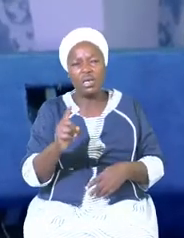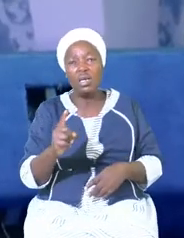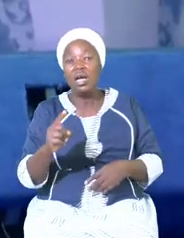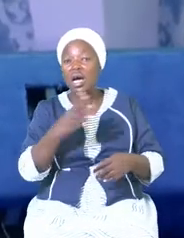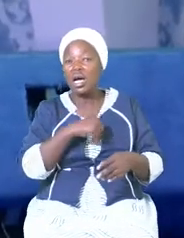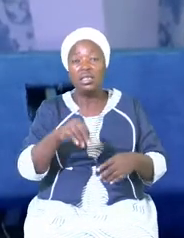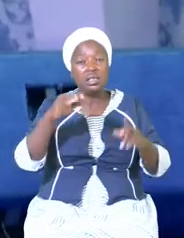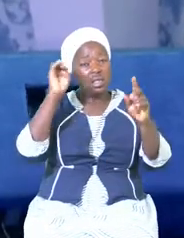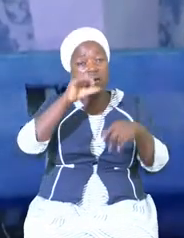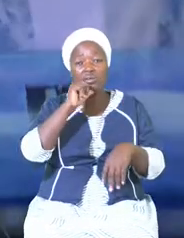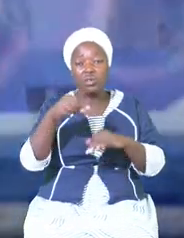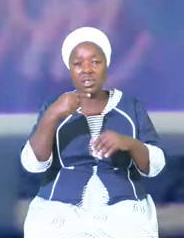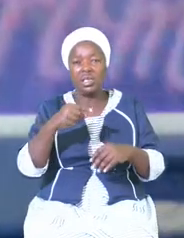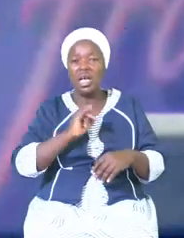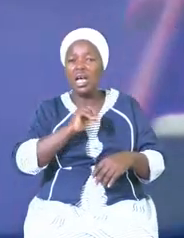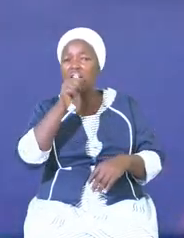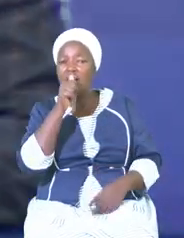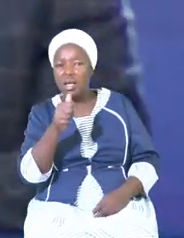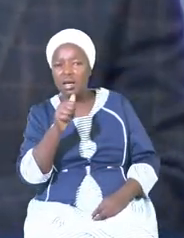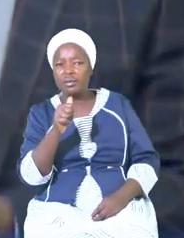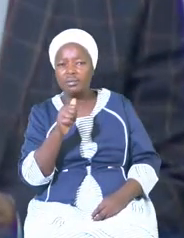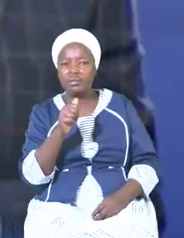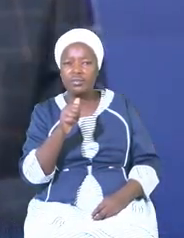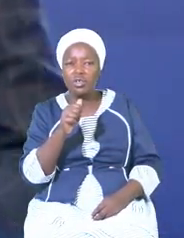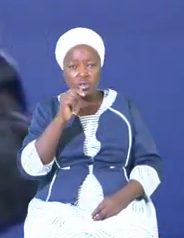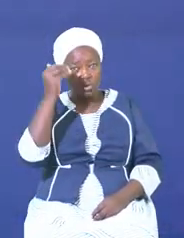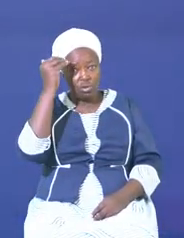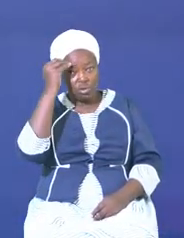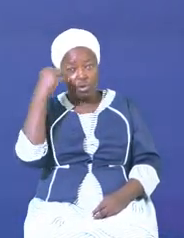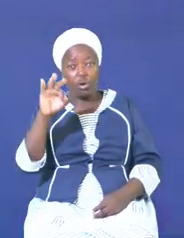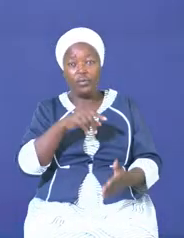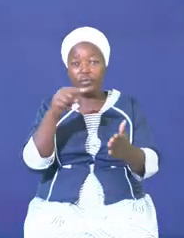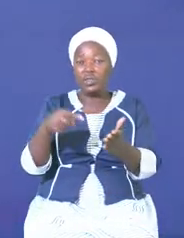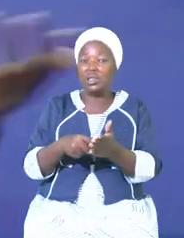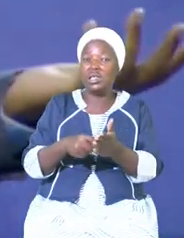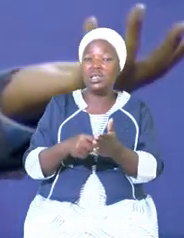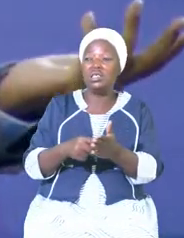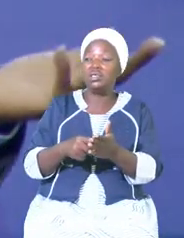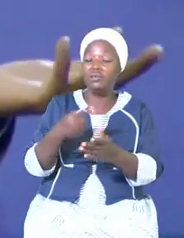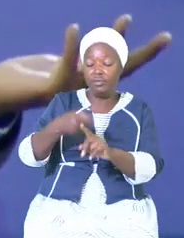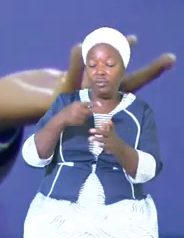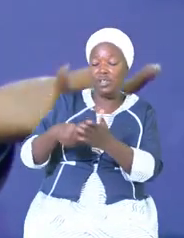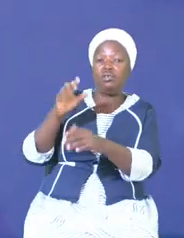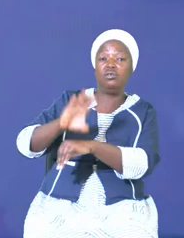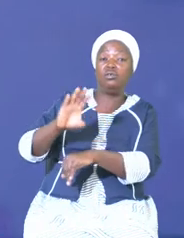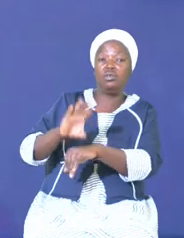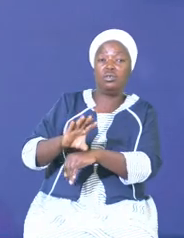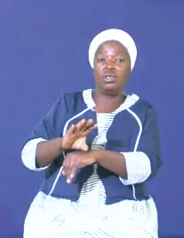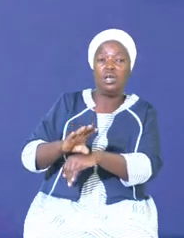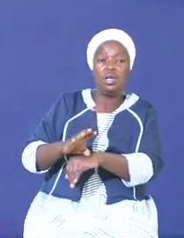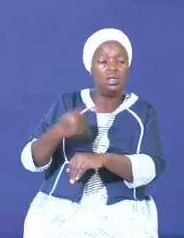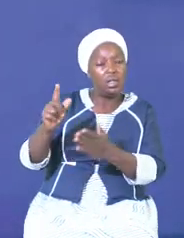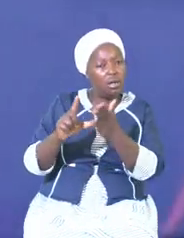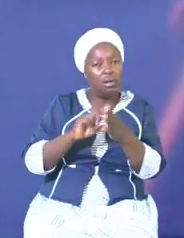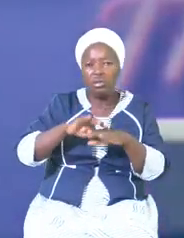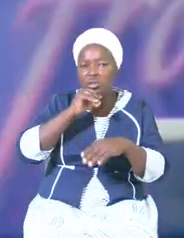say, I am, of this particular church. Because the Lord does not know